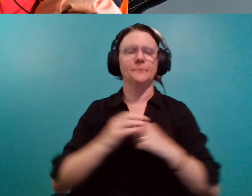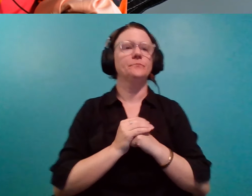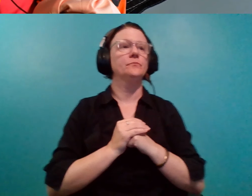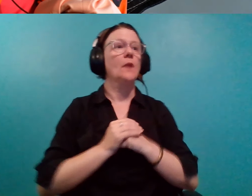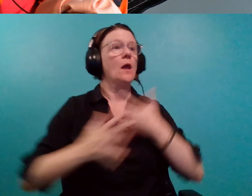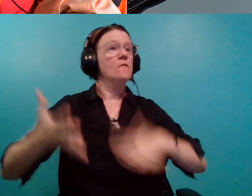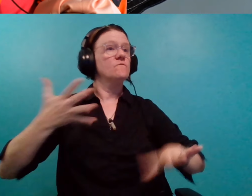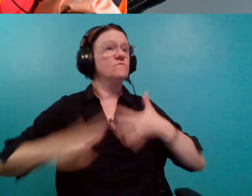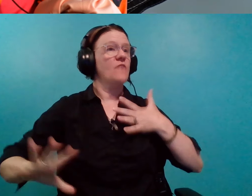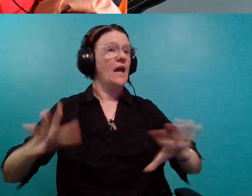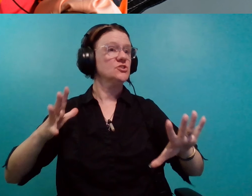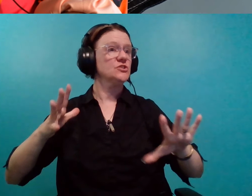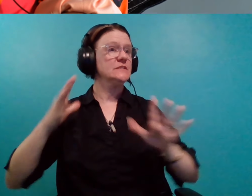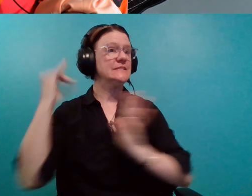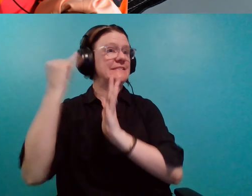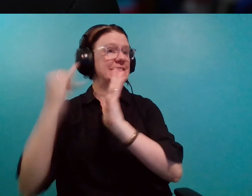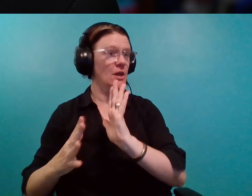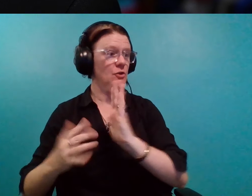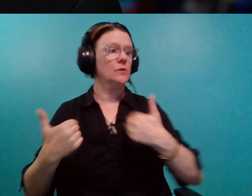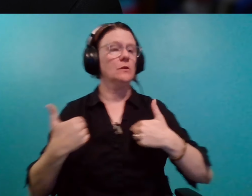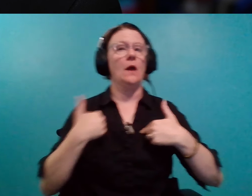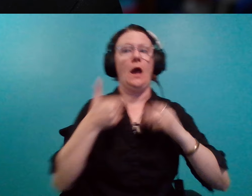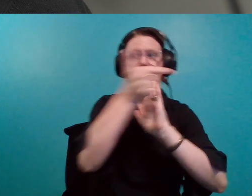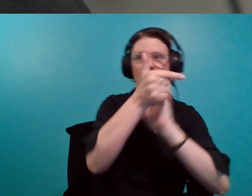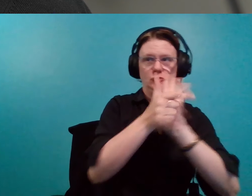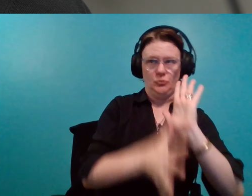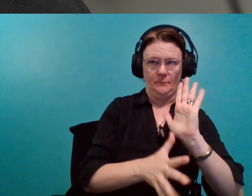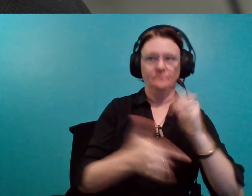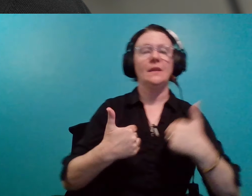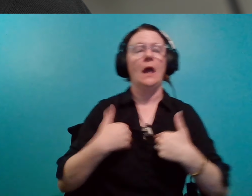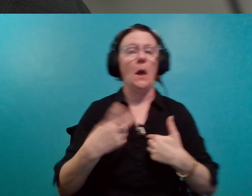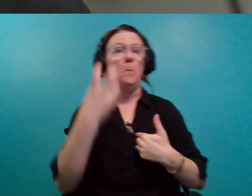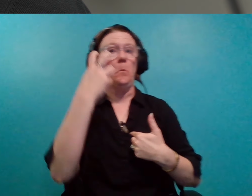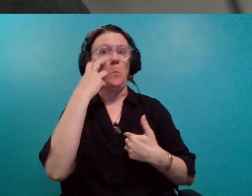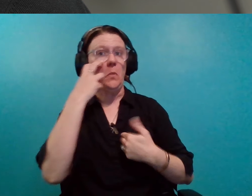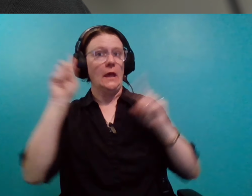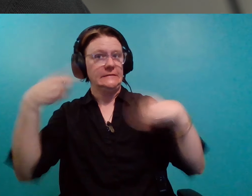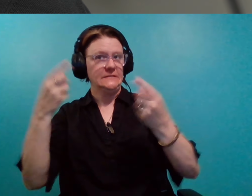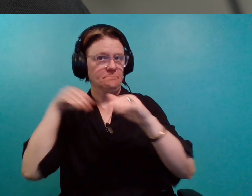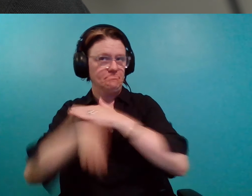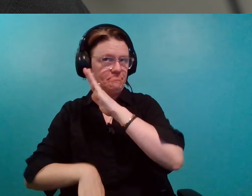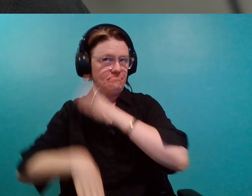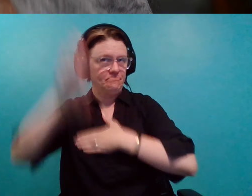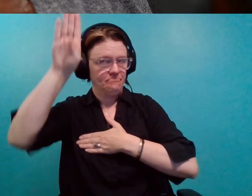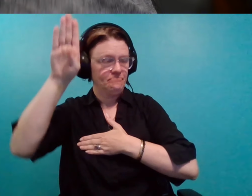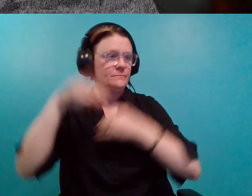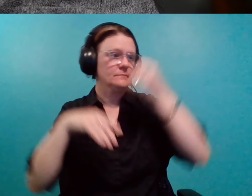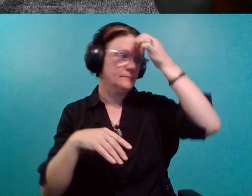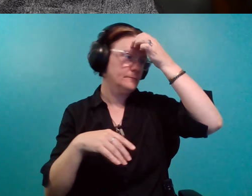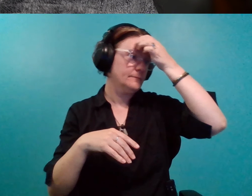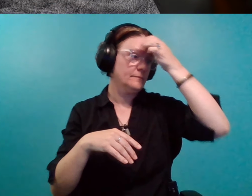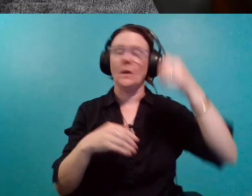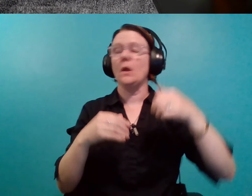retired. I'm a fashion designer. I own my own business. I'm an attorney. I am totally blind, have been totally blind since birth.